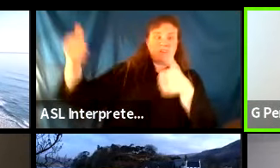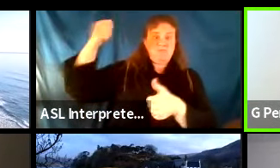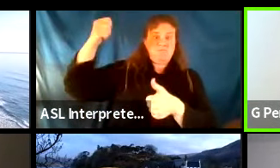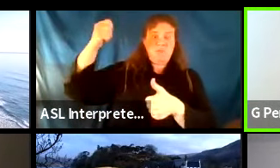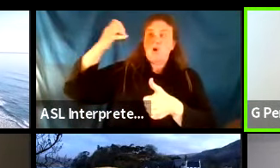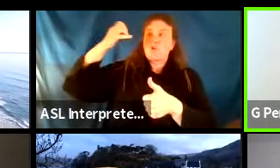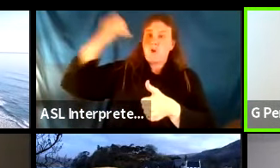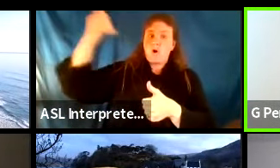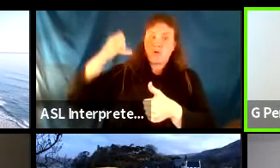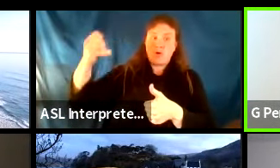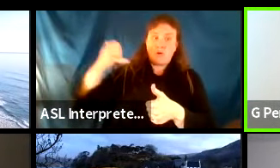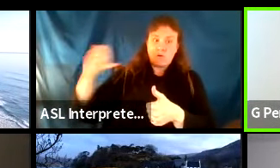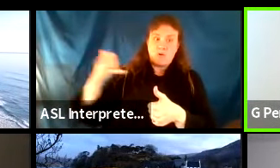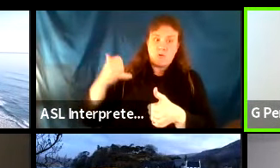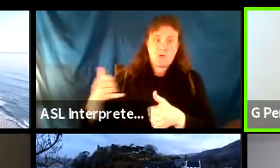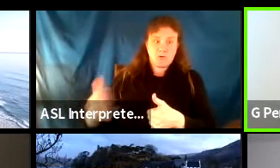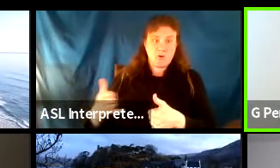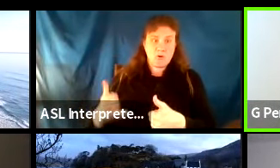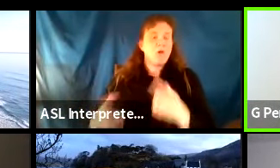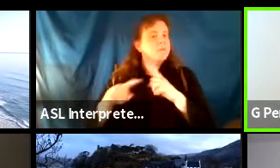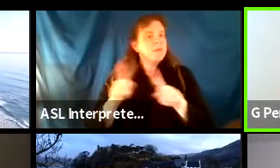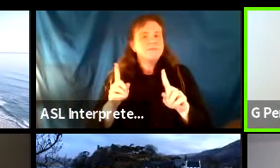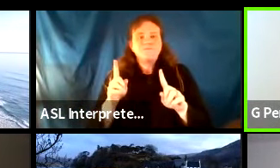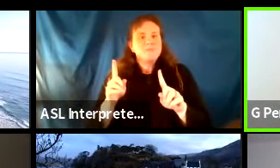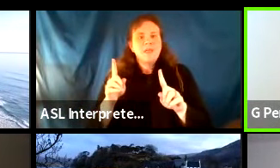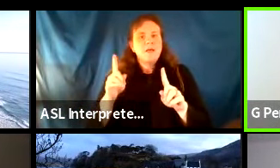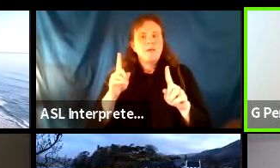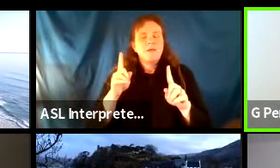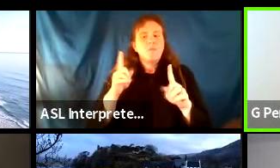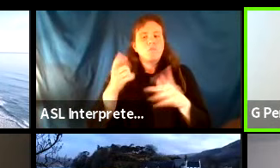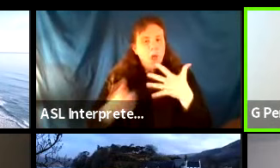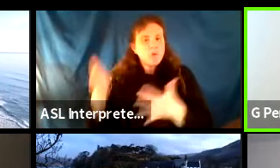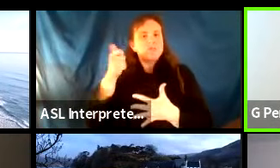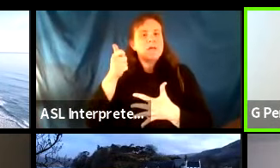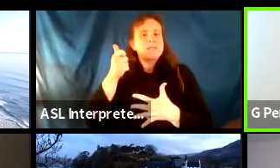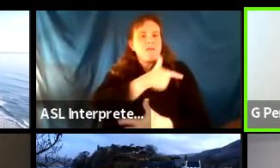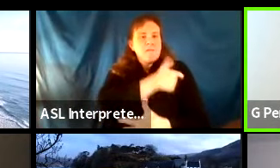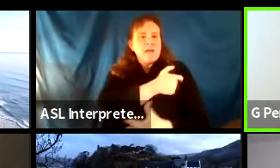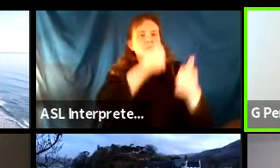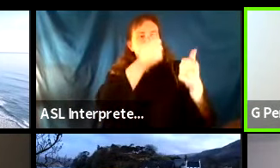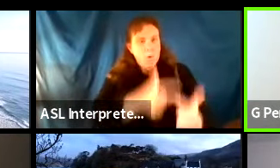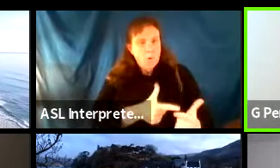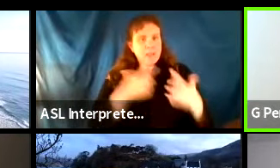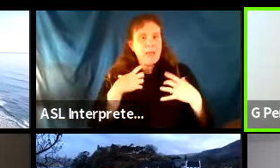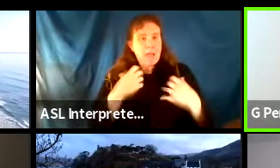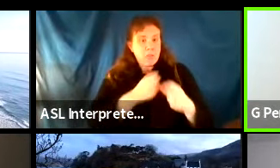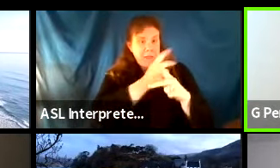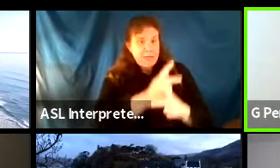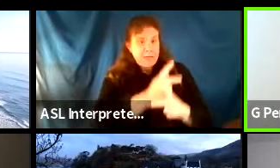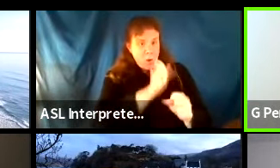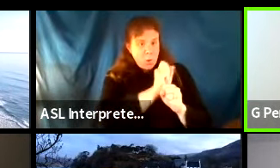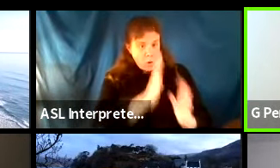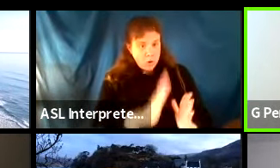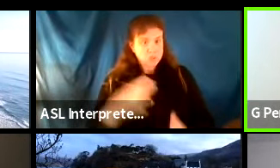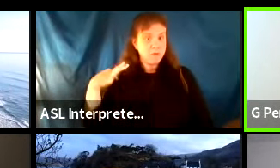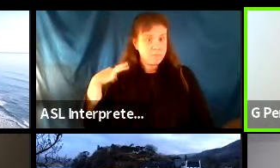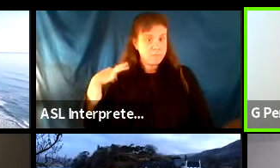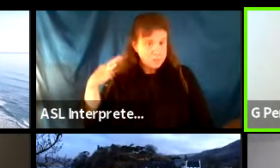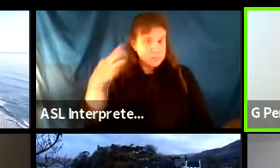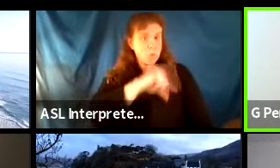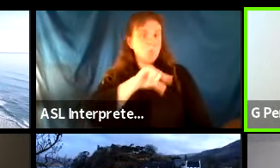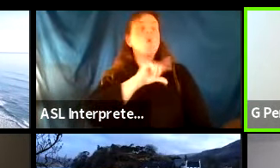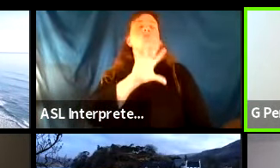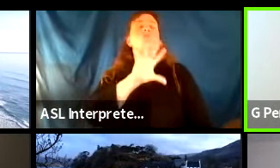shouldn't the process be prioritizing and vaccinating all the healthcare workers who volunteer to be vaccinated in